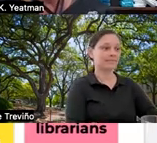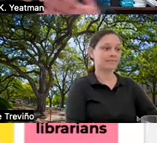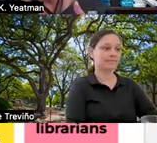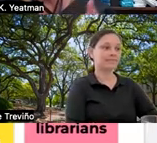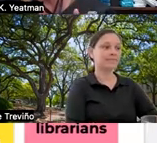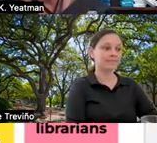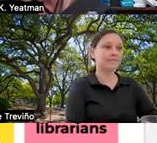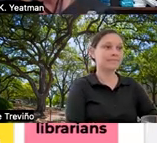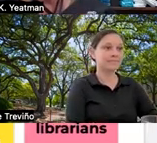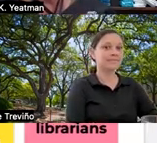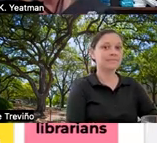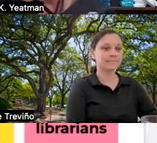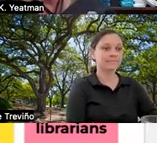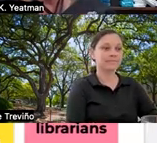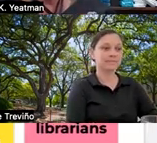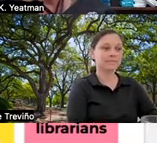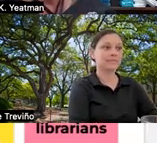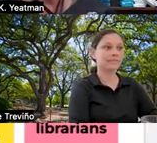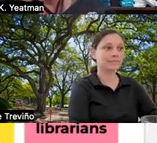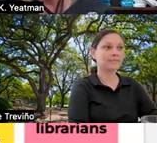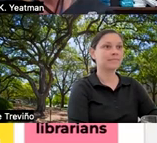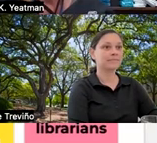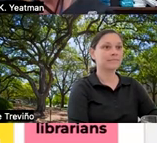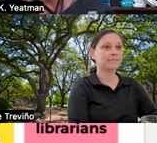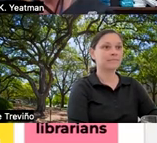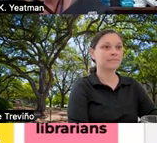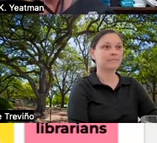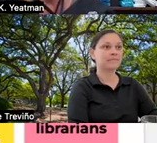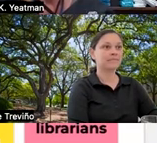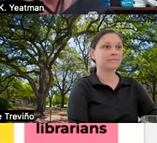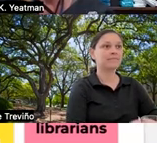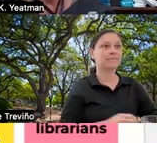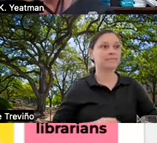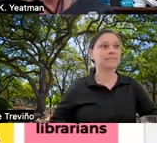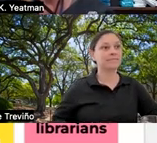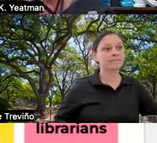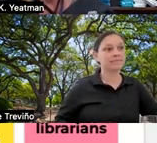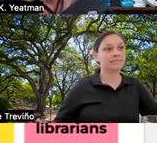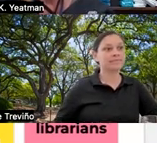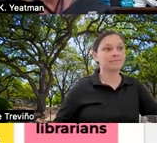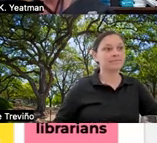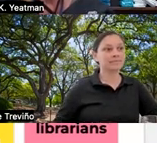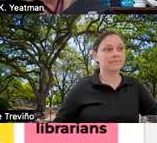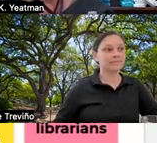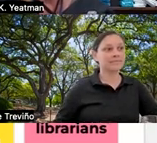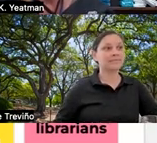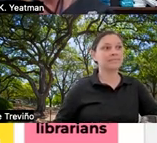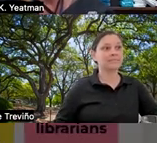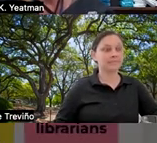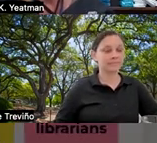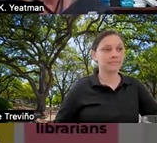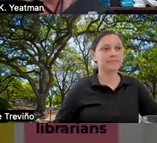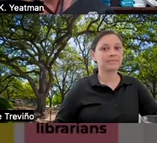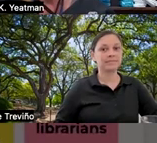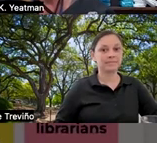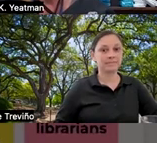And that just sort of occurred to me as Sarah was talking. It's like the whole thing of social media